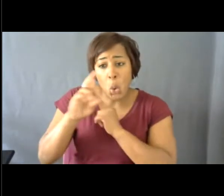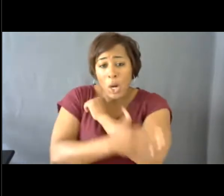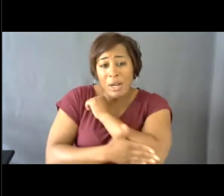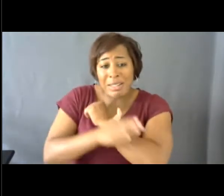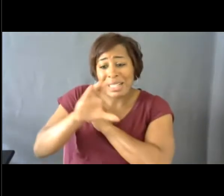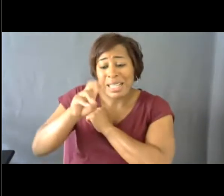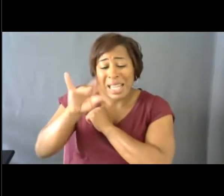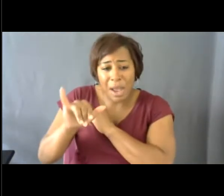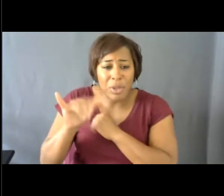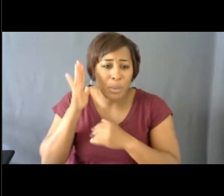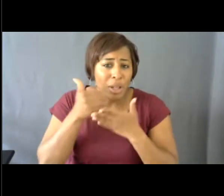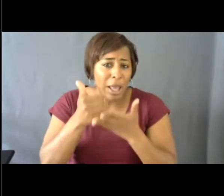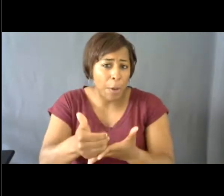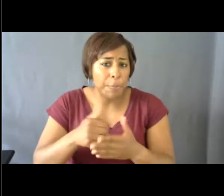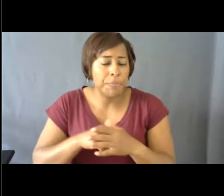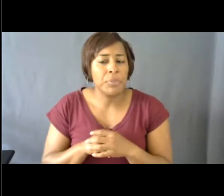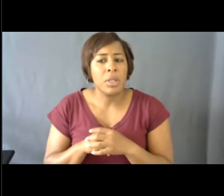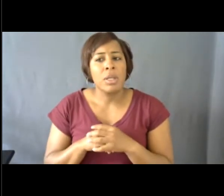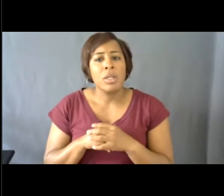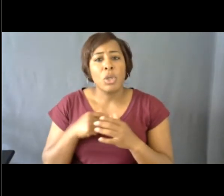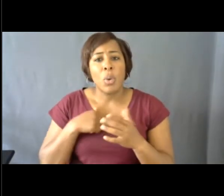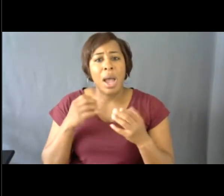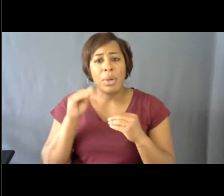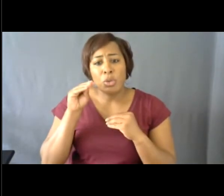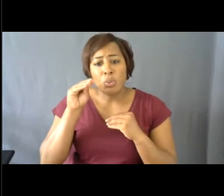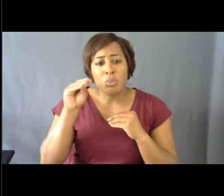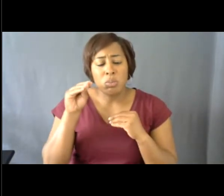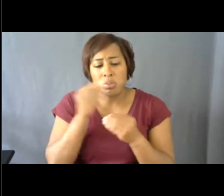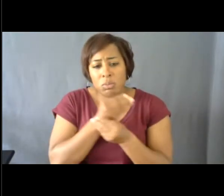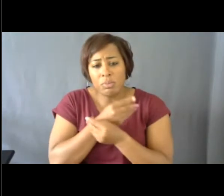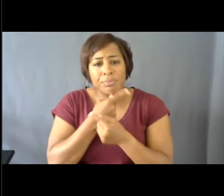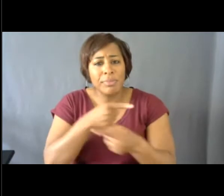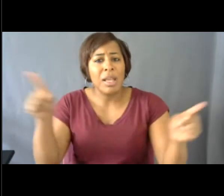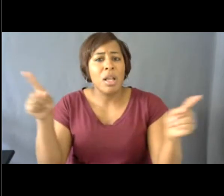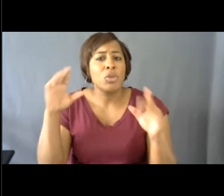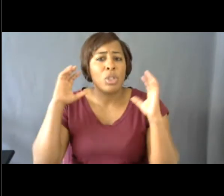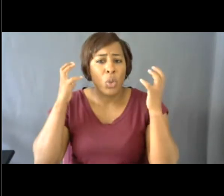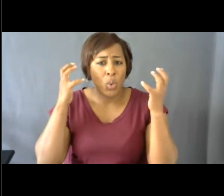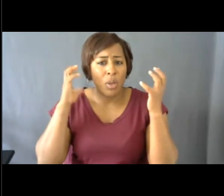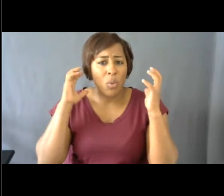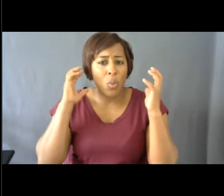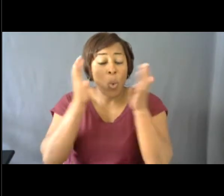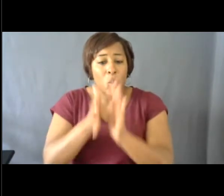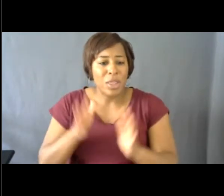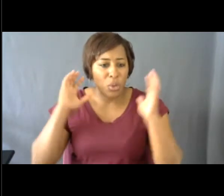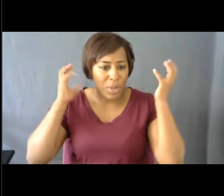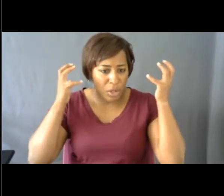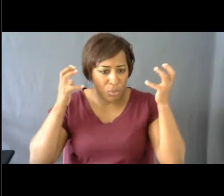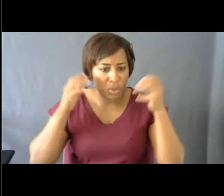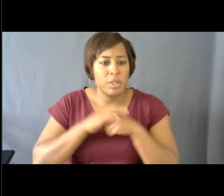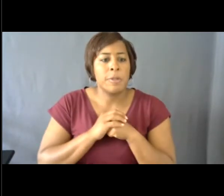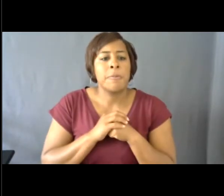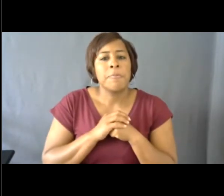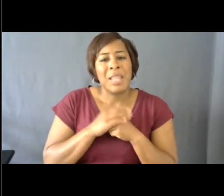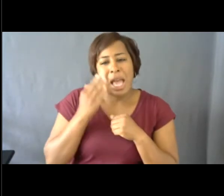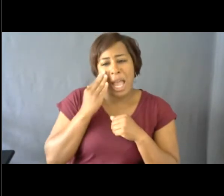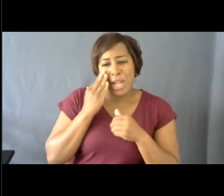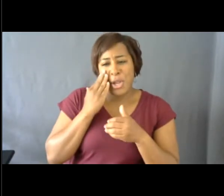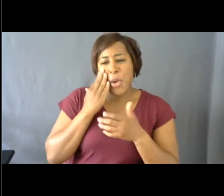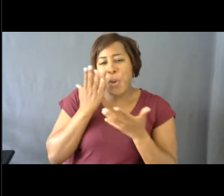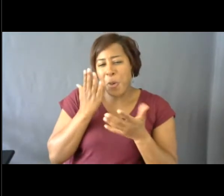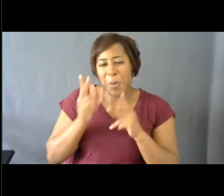I'm going to use this as a moment to plug the weather radios. I know that there's probably mixed feelings about the weather